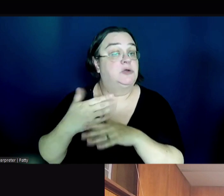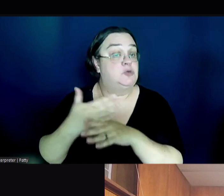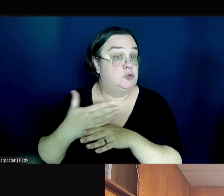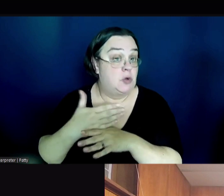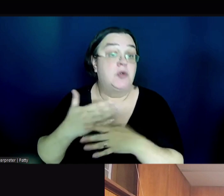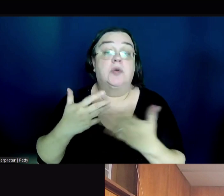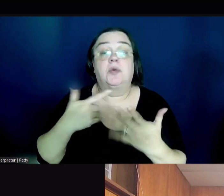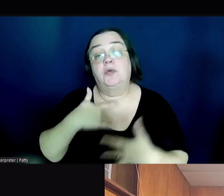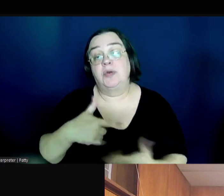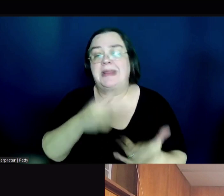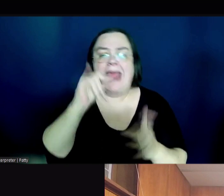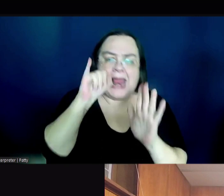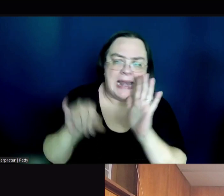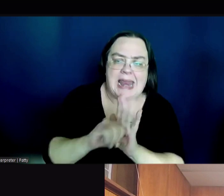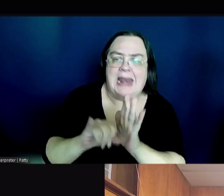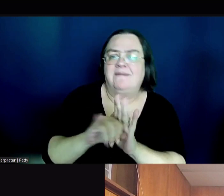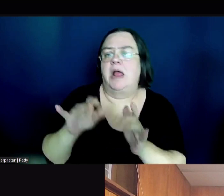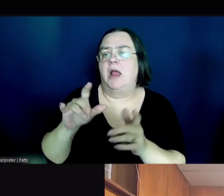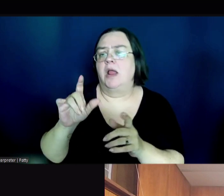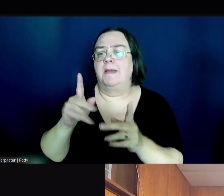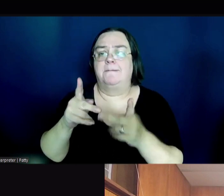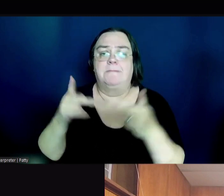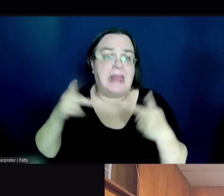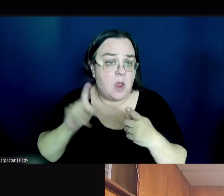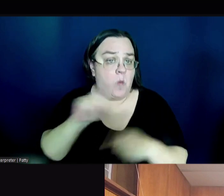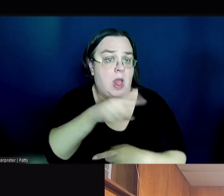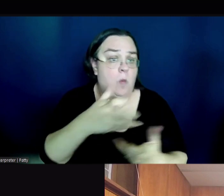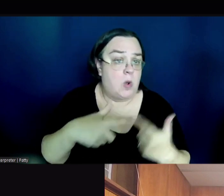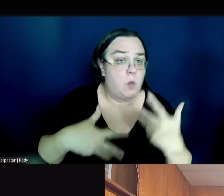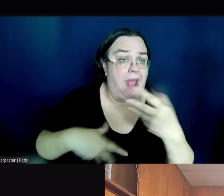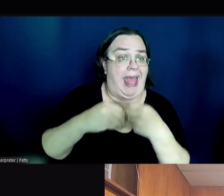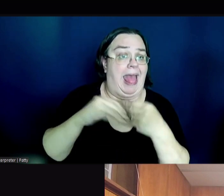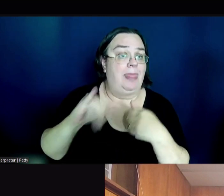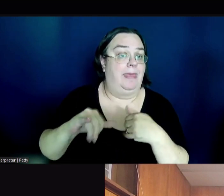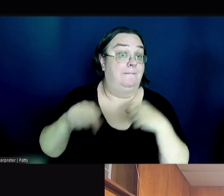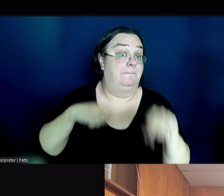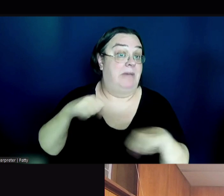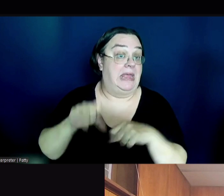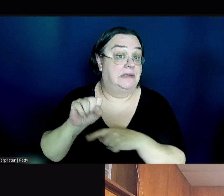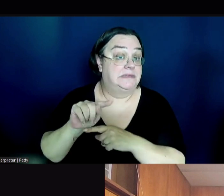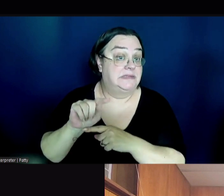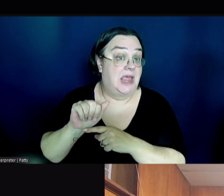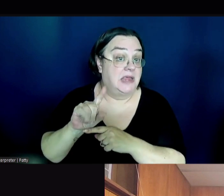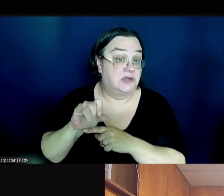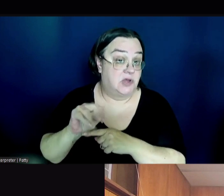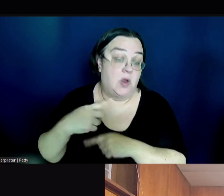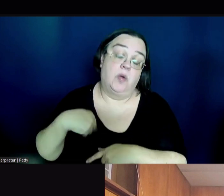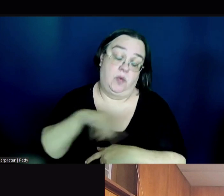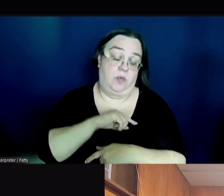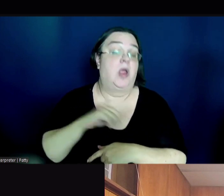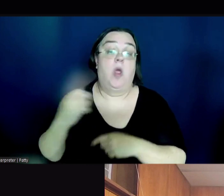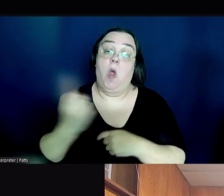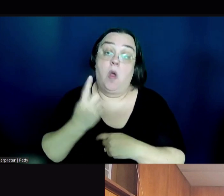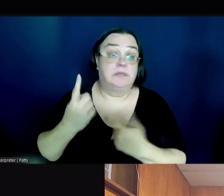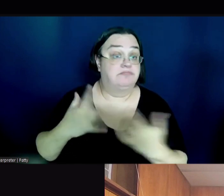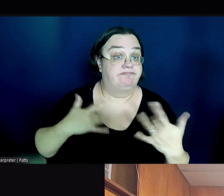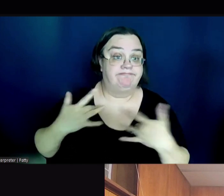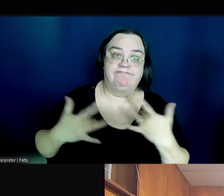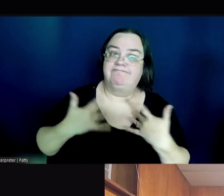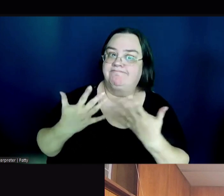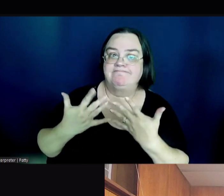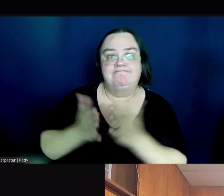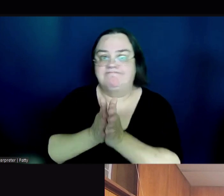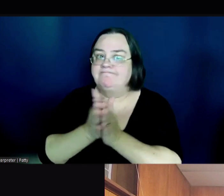identified locations where they want to add bike stations, and we always are eager to work with them to